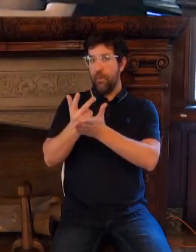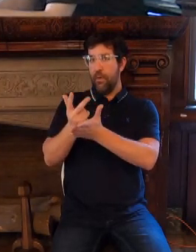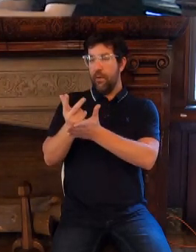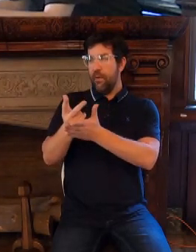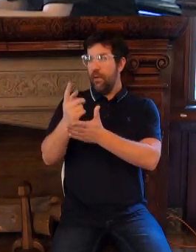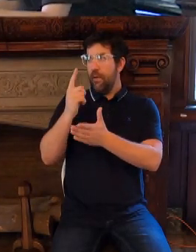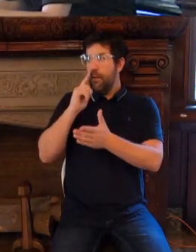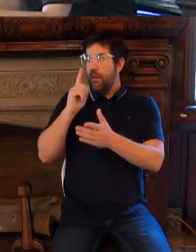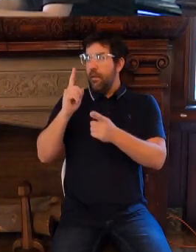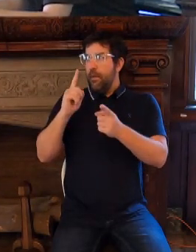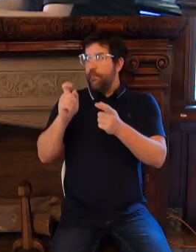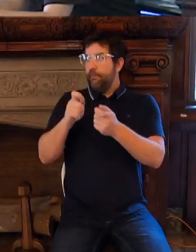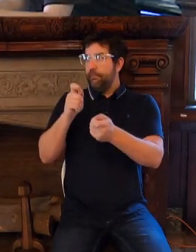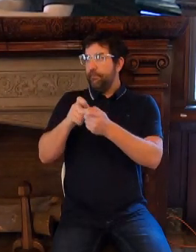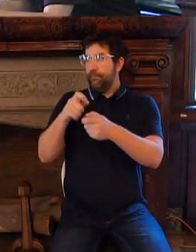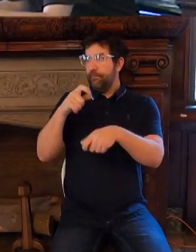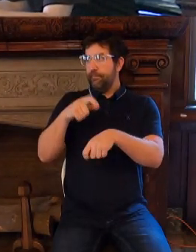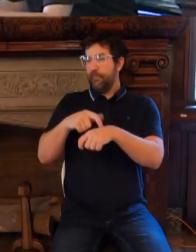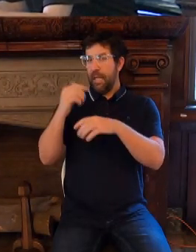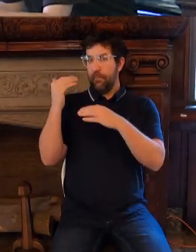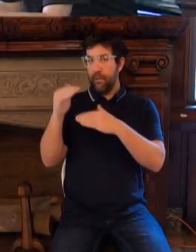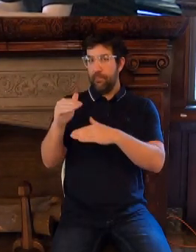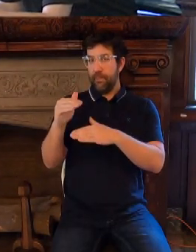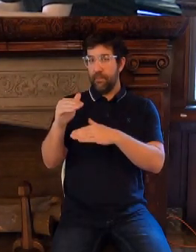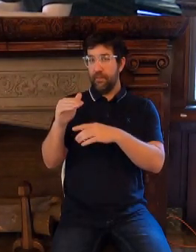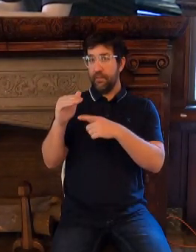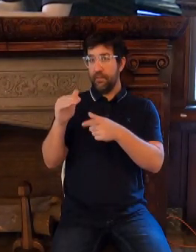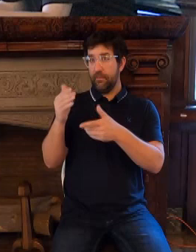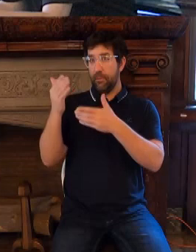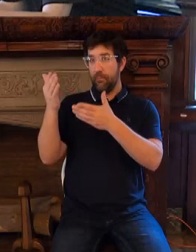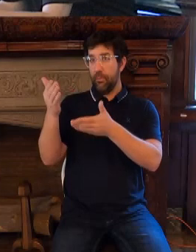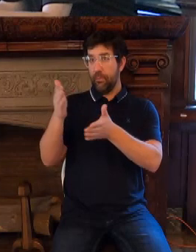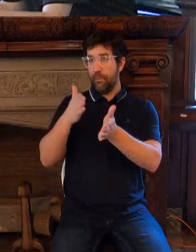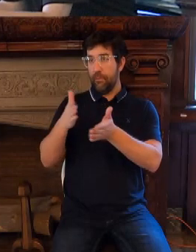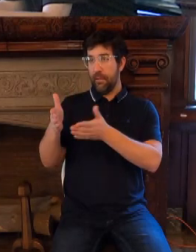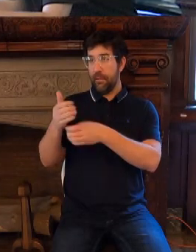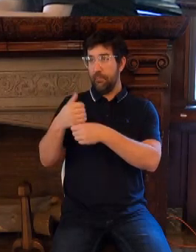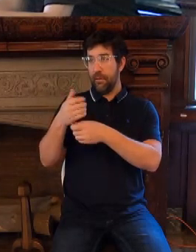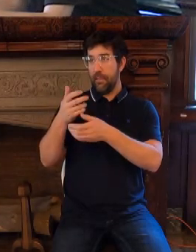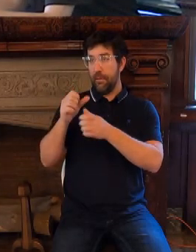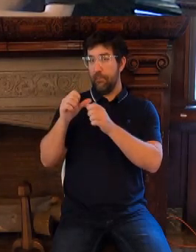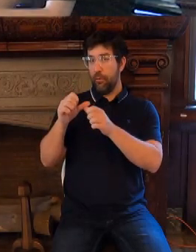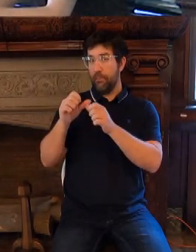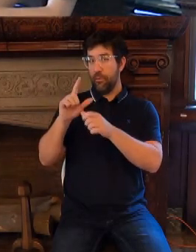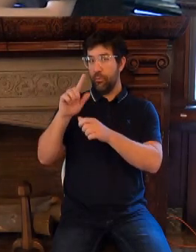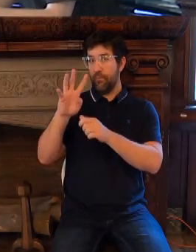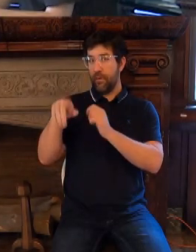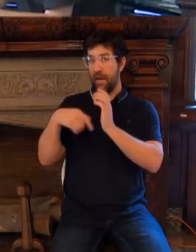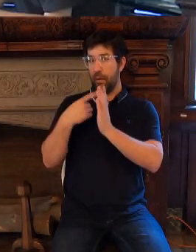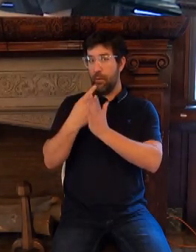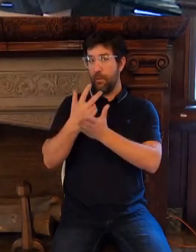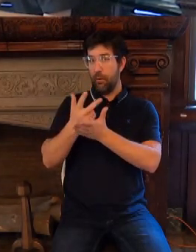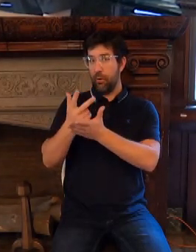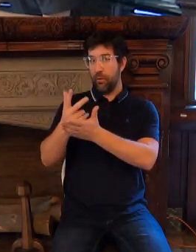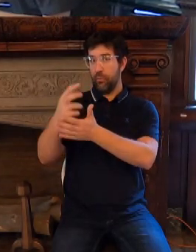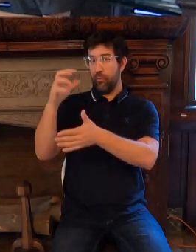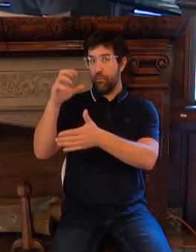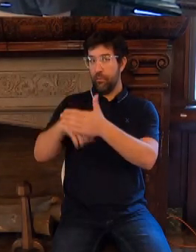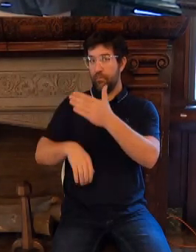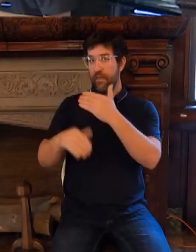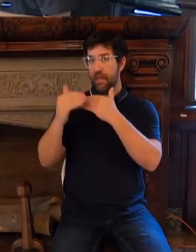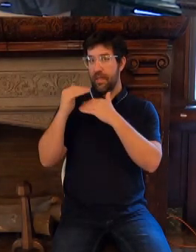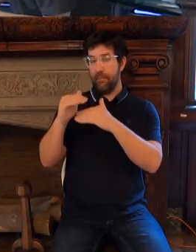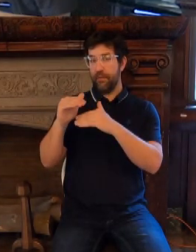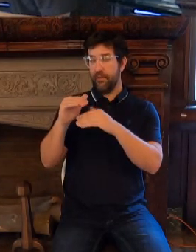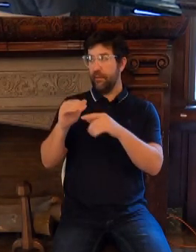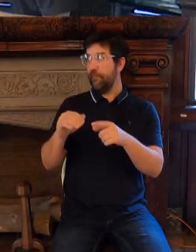parking only for certain times of the day. Is the proposed plan to make that permanent 24-hour parking and remove that restriction where it's no